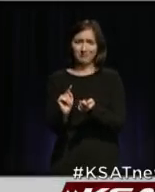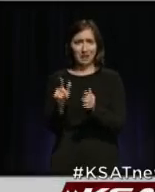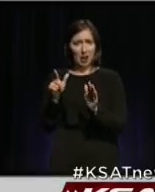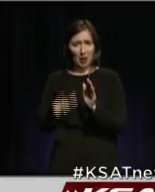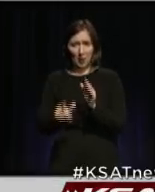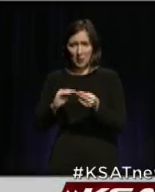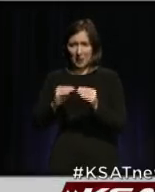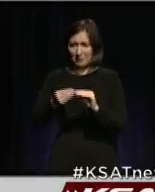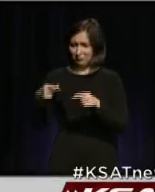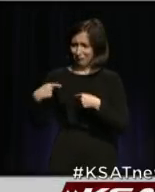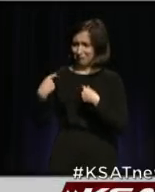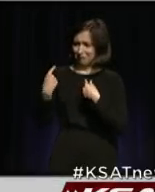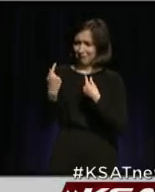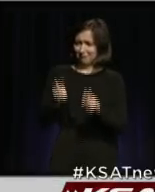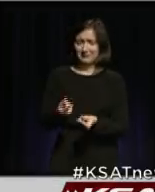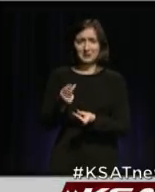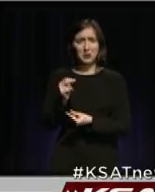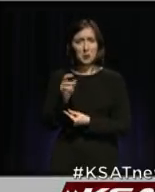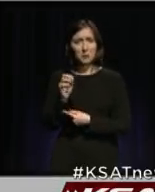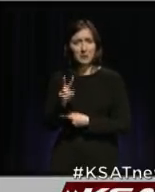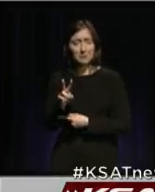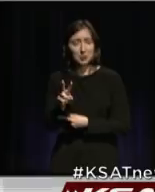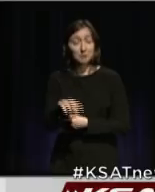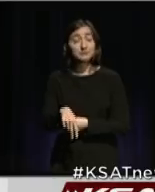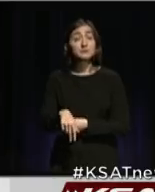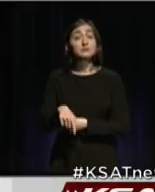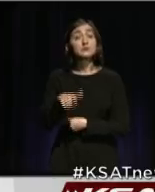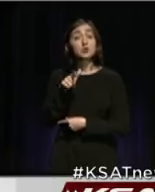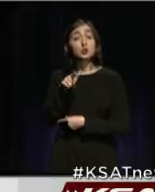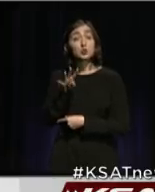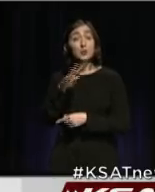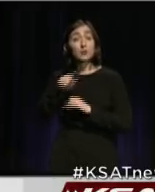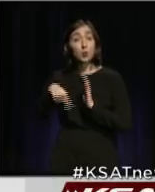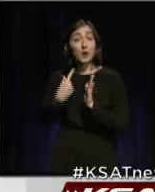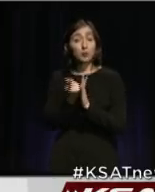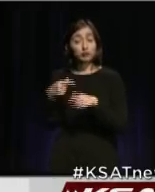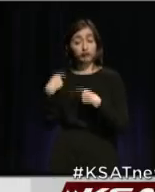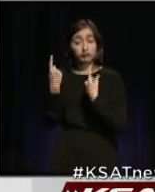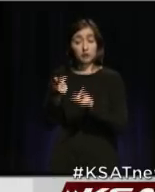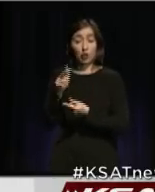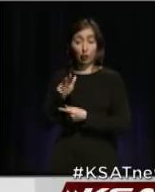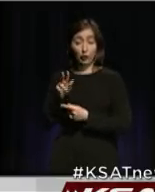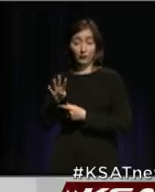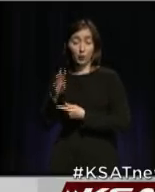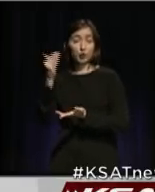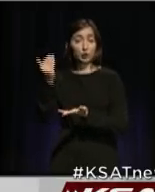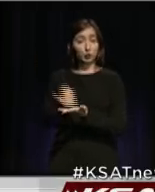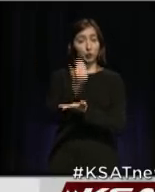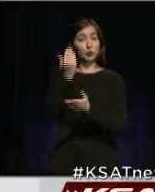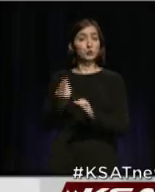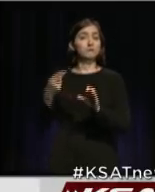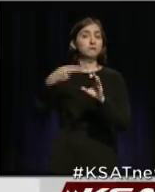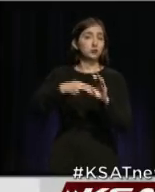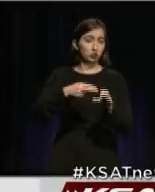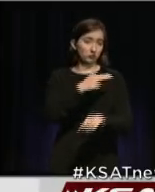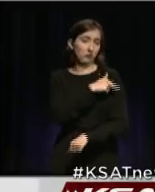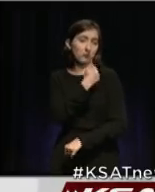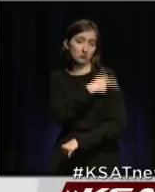hospitals since early November. Over the last 24 hours, there are 34 new admissions to the hospital for COVID,